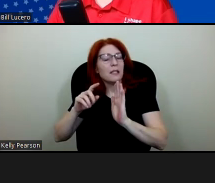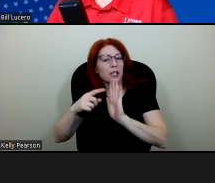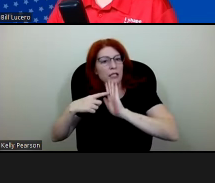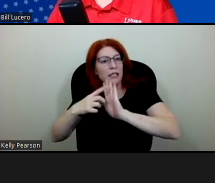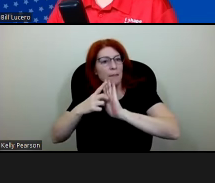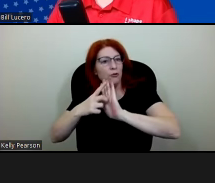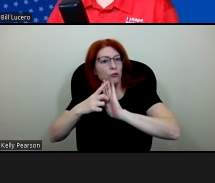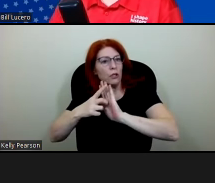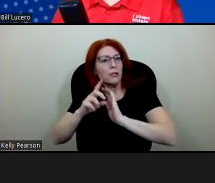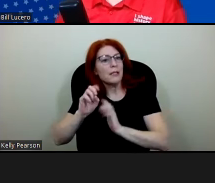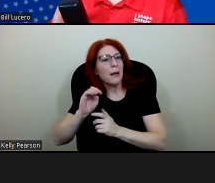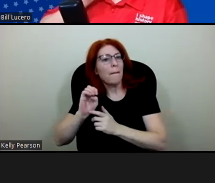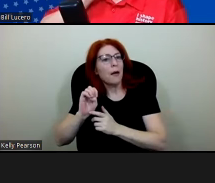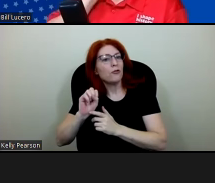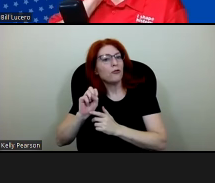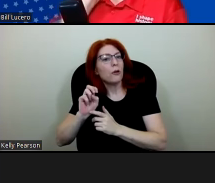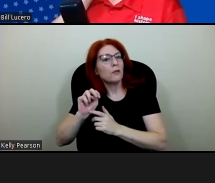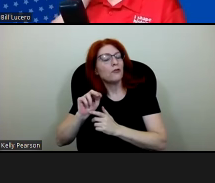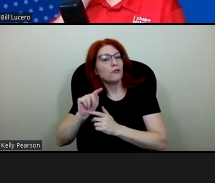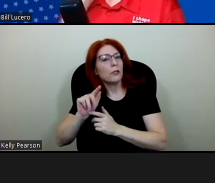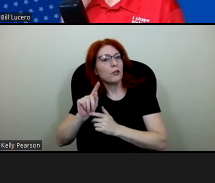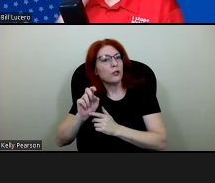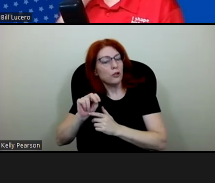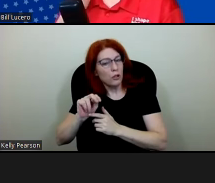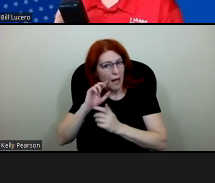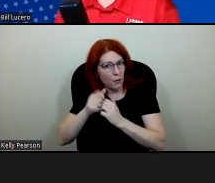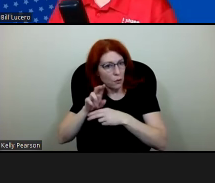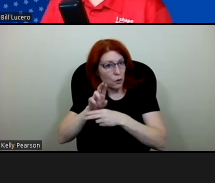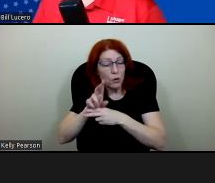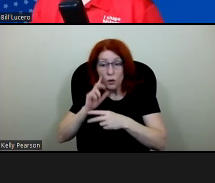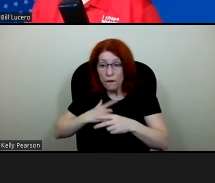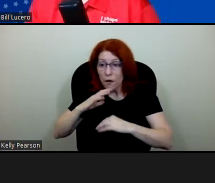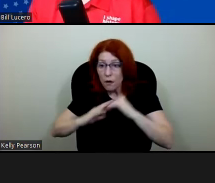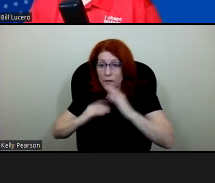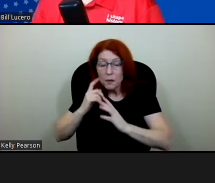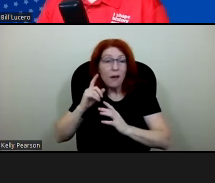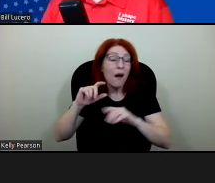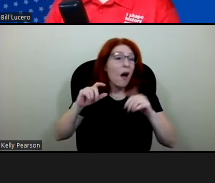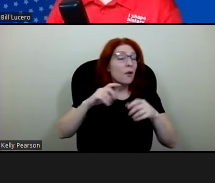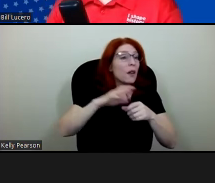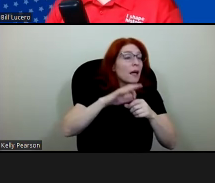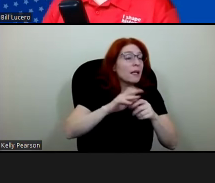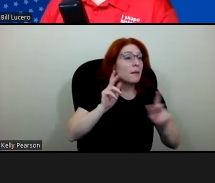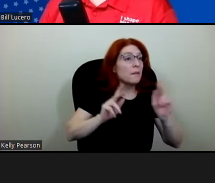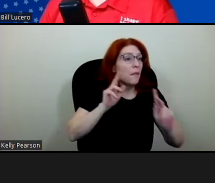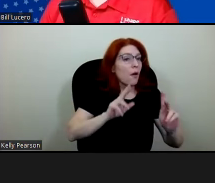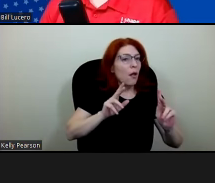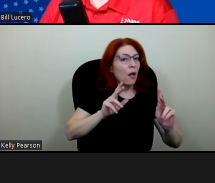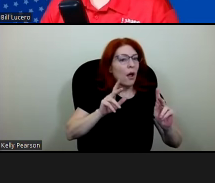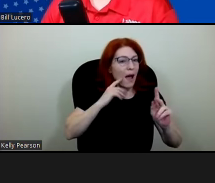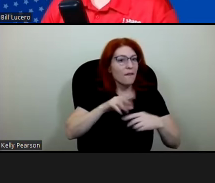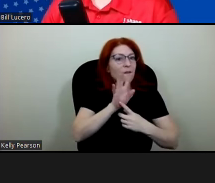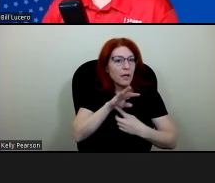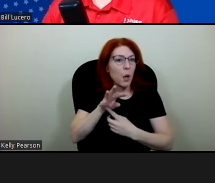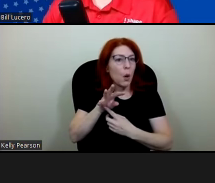that equipment before the election so you feel comfortable. Or some election officials will have videos on